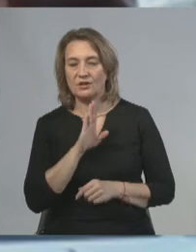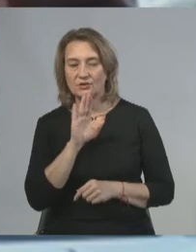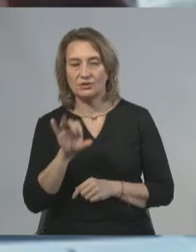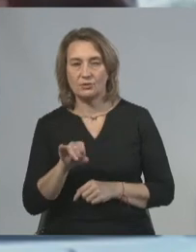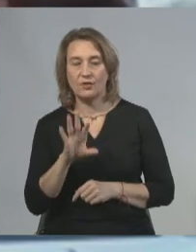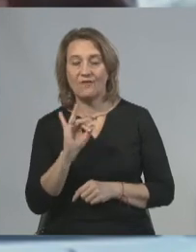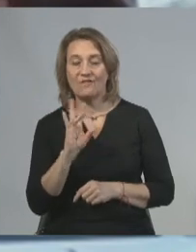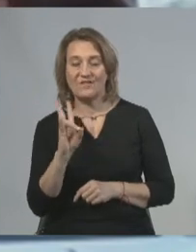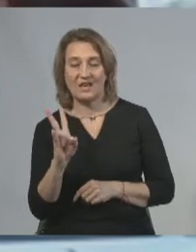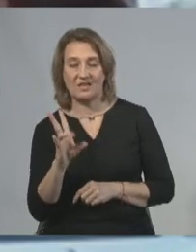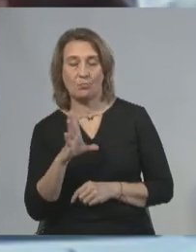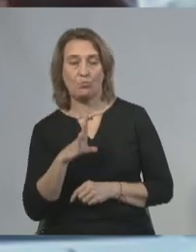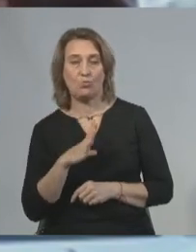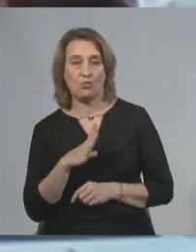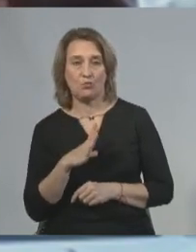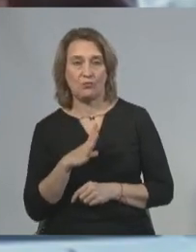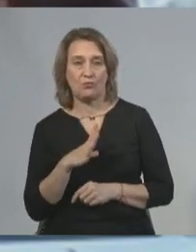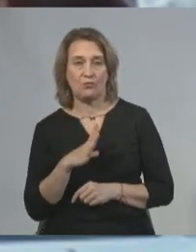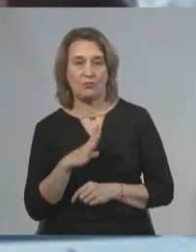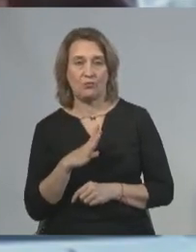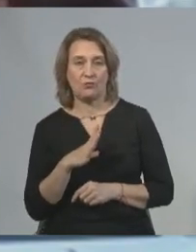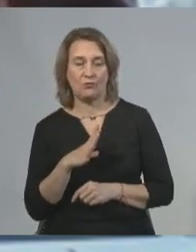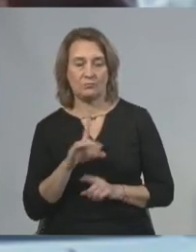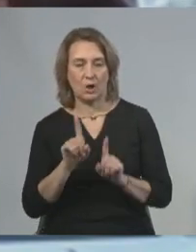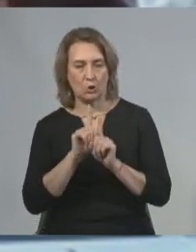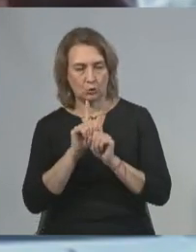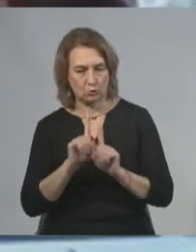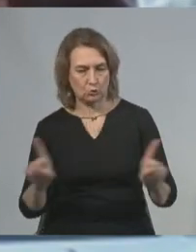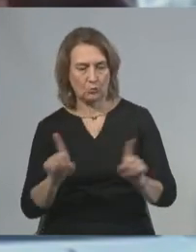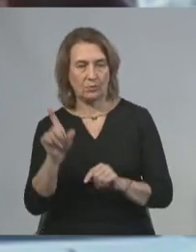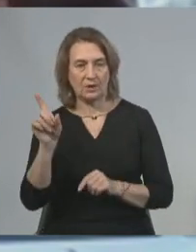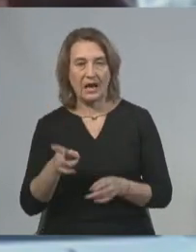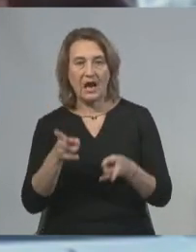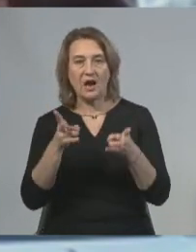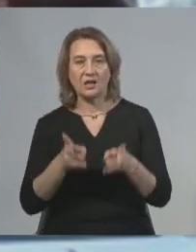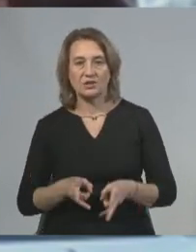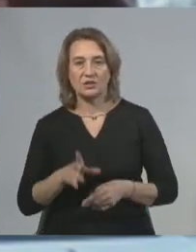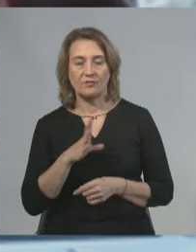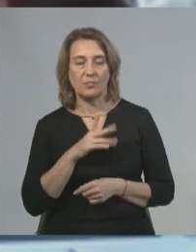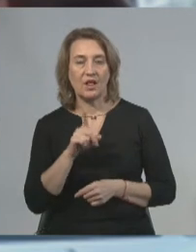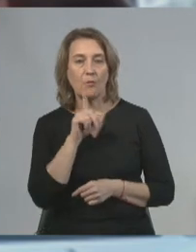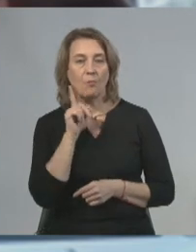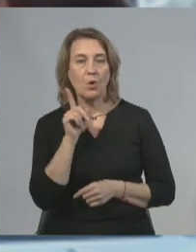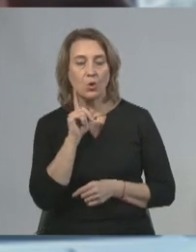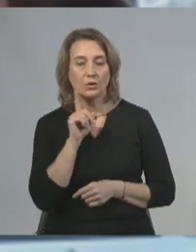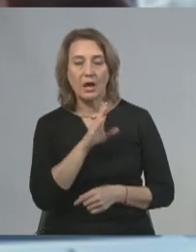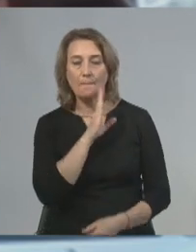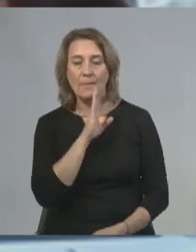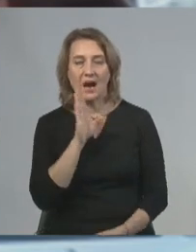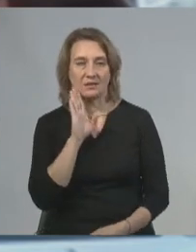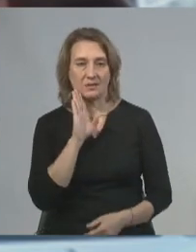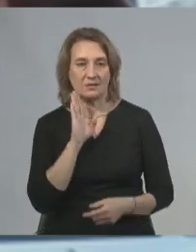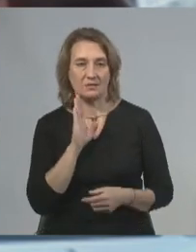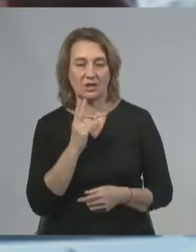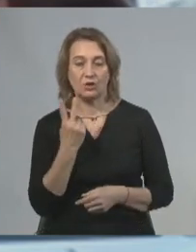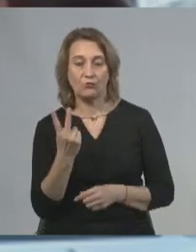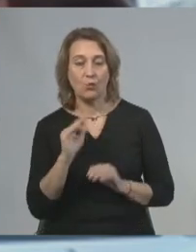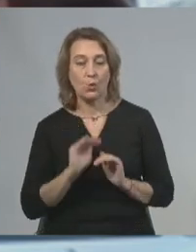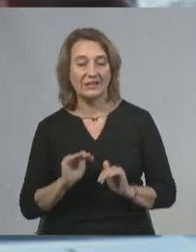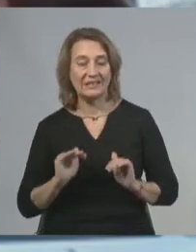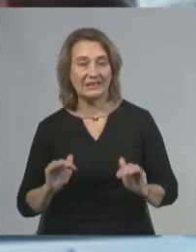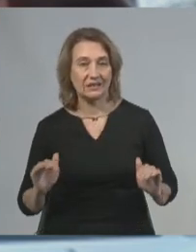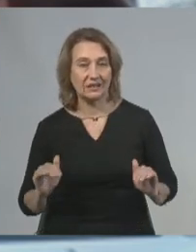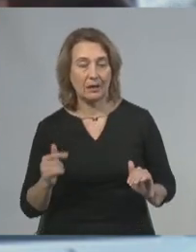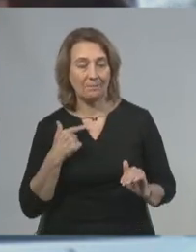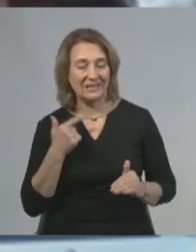kids and she i think is the bravest person that i came across in my in my life